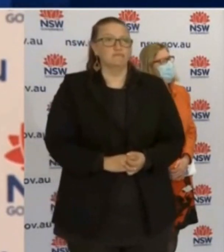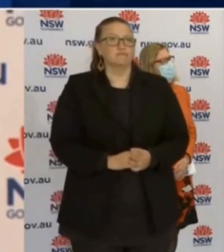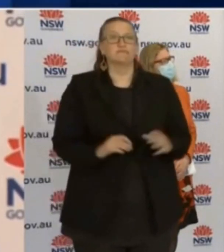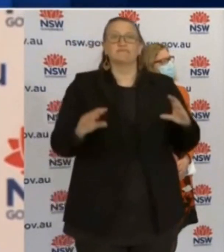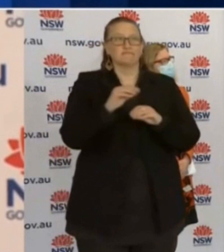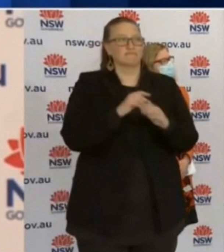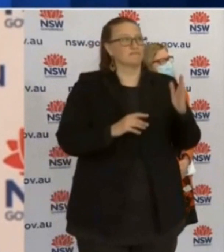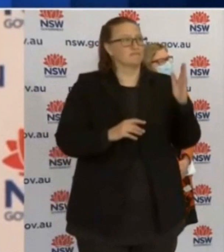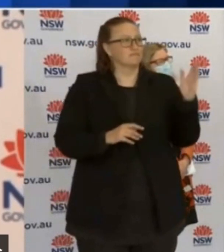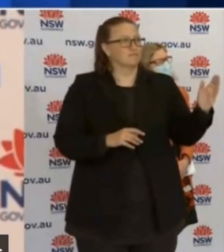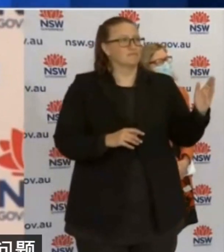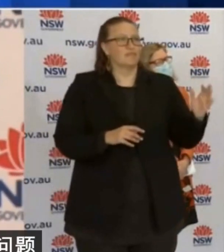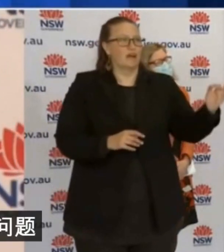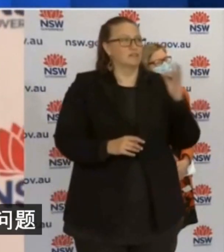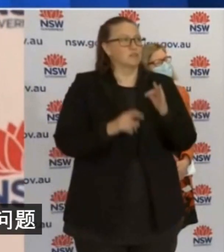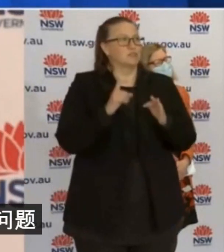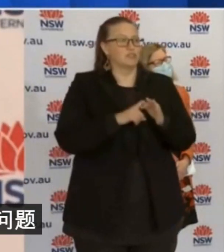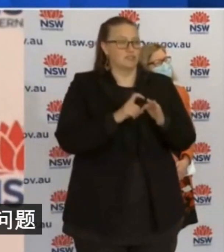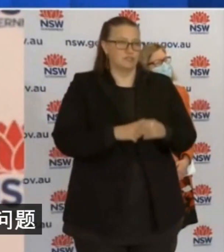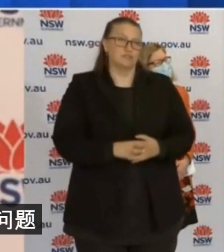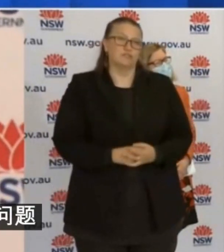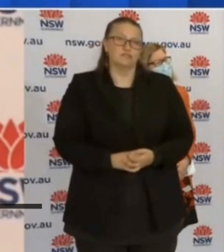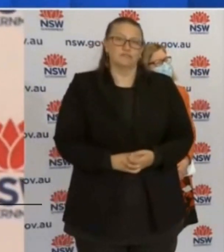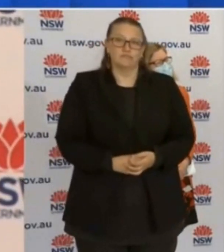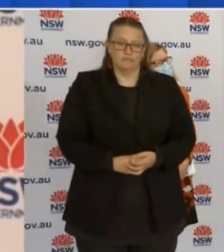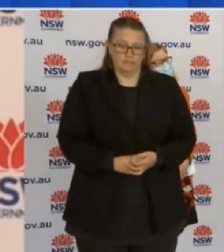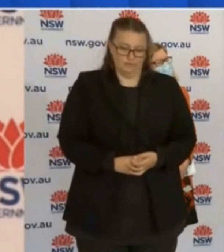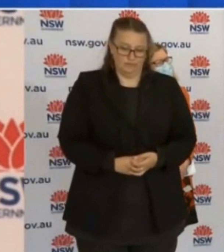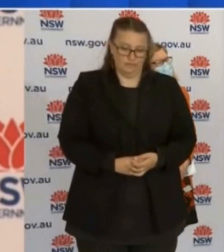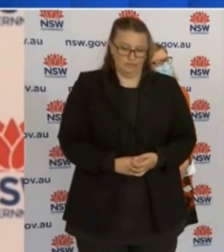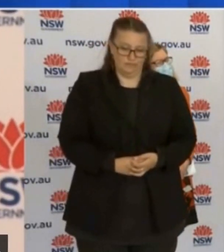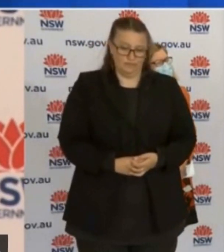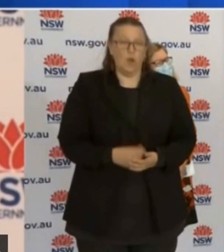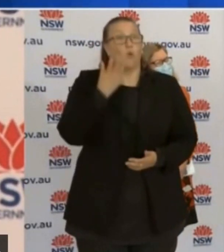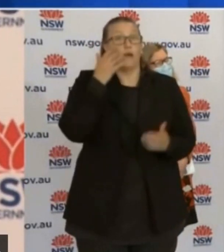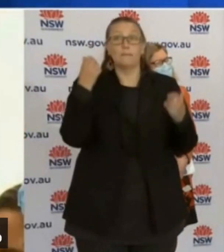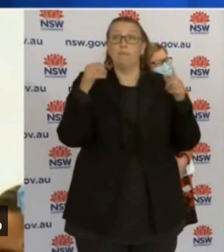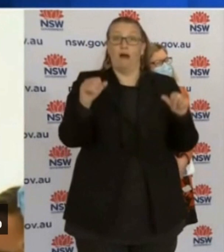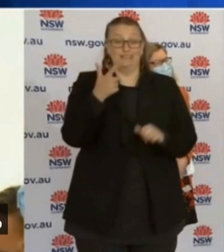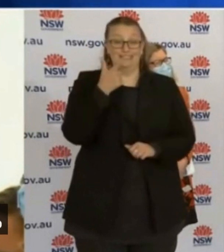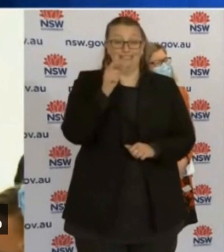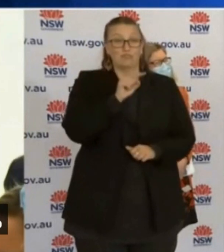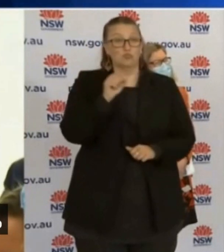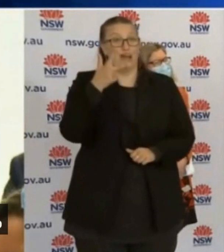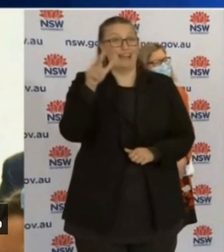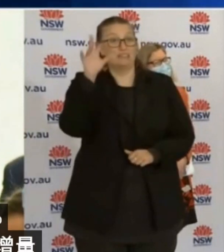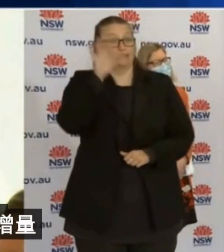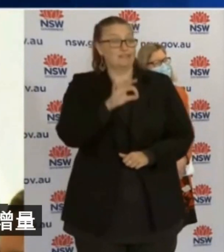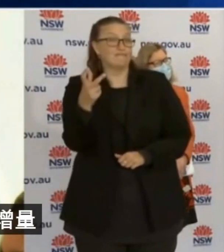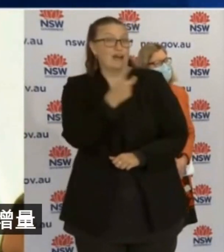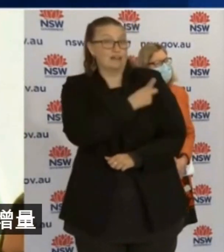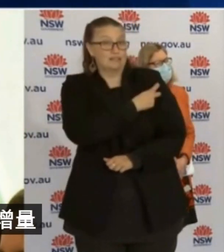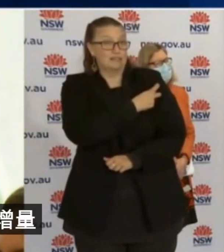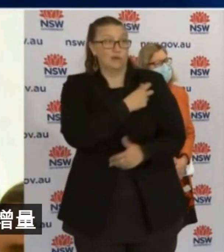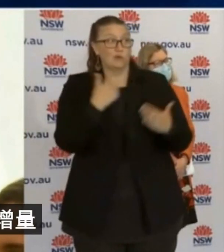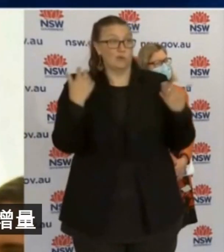asked the question, Chris? Premier, it's going to be a courageous decision for you when we do get to 70 or 80%. With this much Delta circulating in the